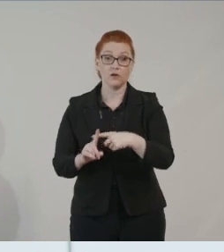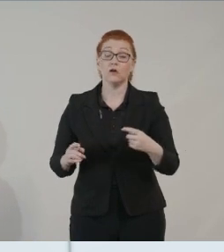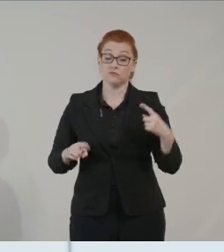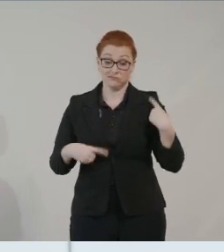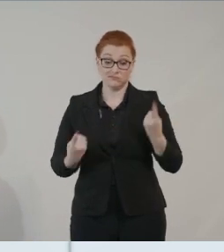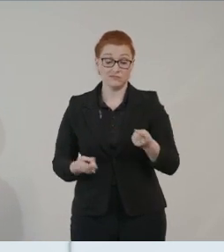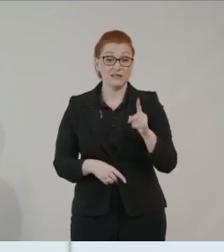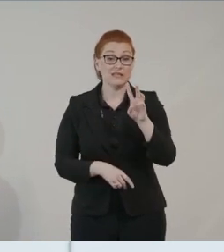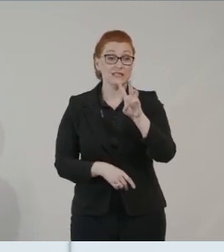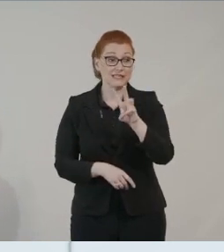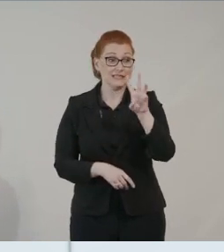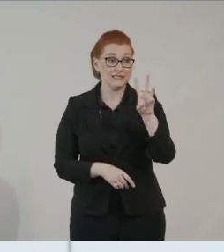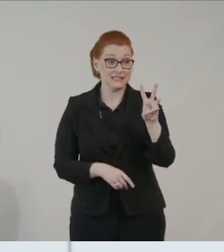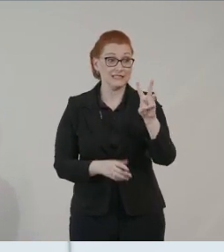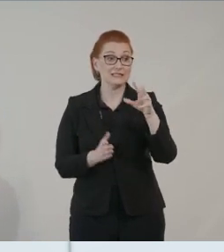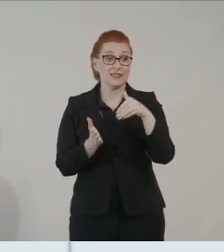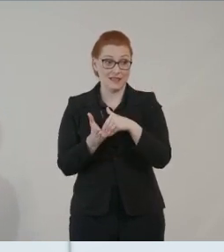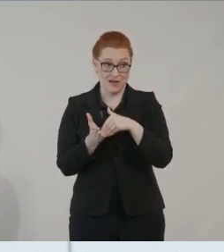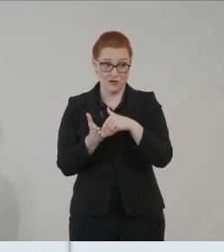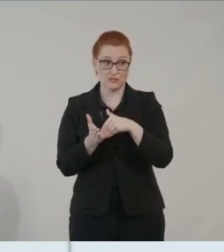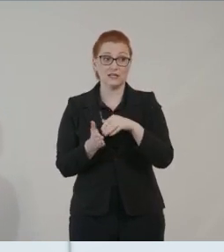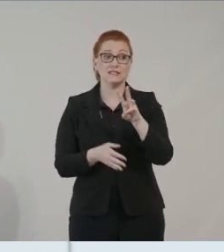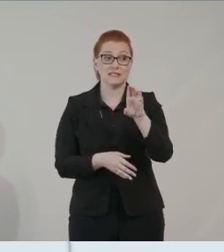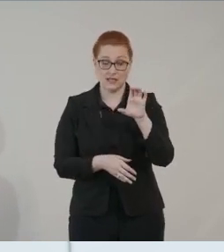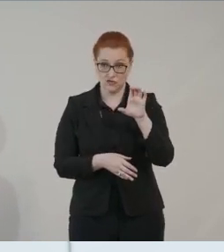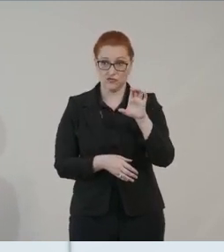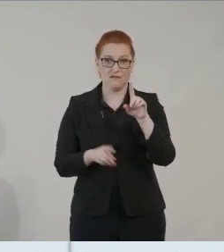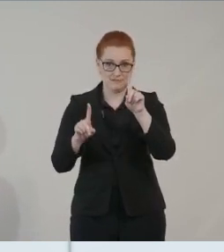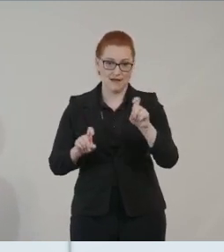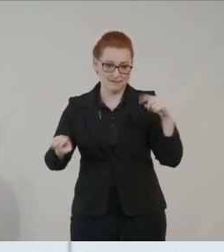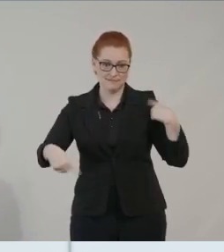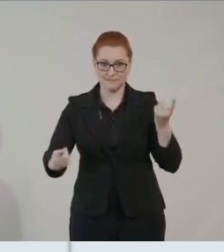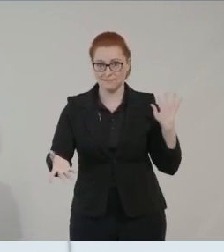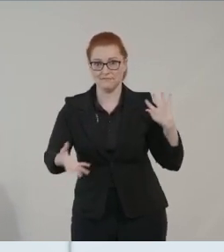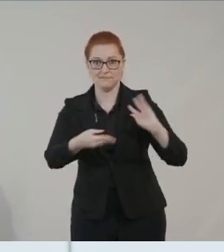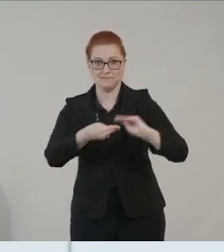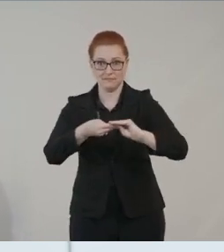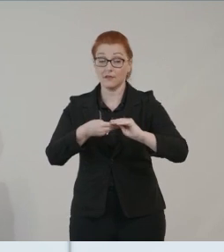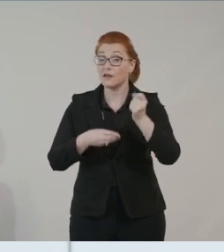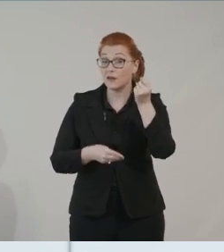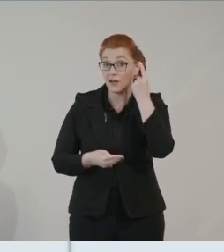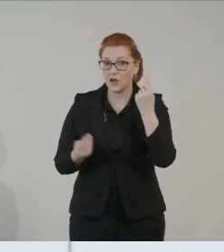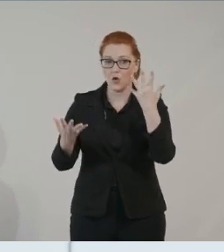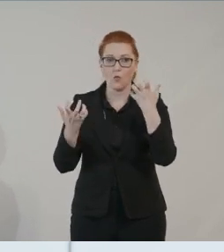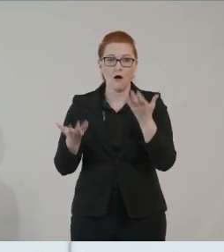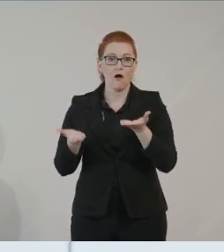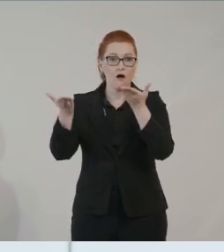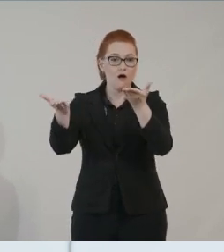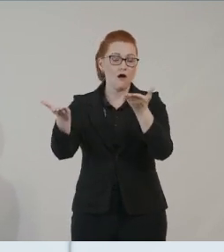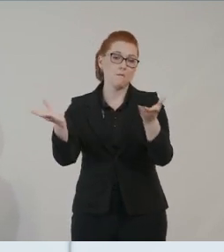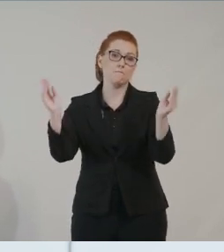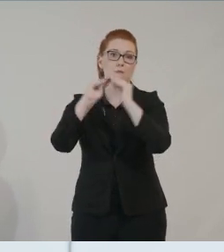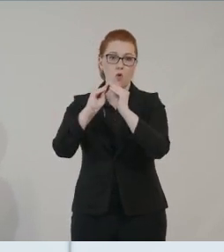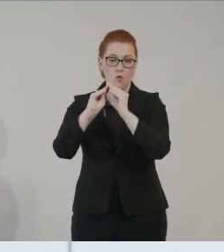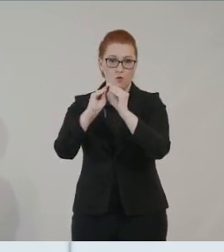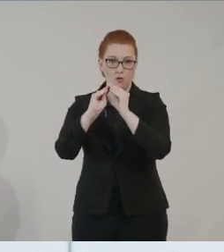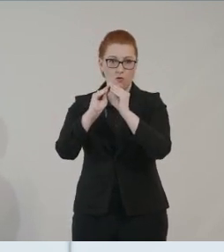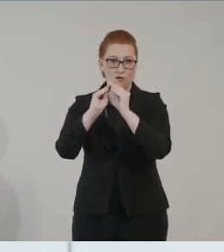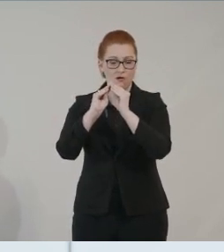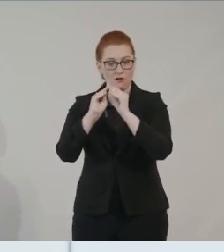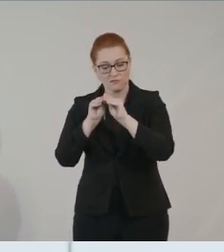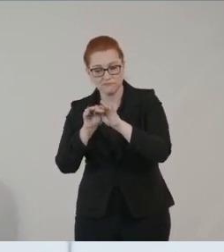56,601 tests in Arizona. We're going to expand this testing. We're going to be able to test broader populations.